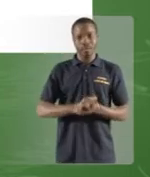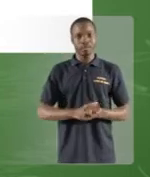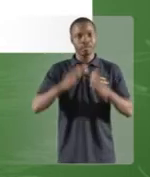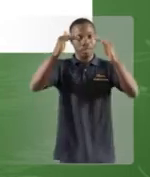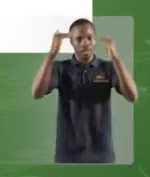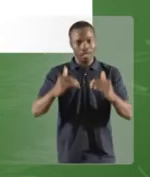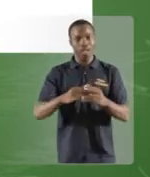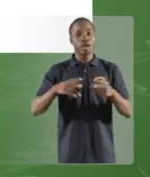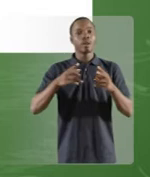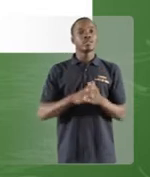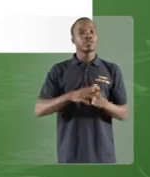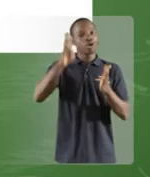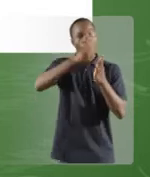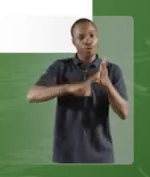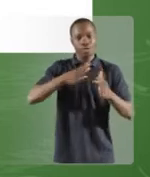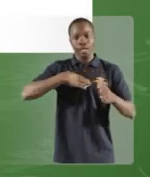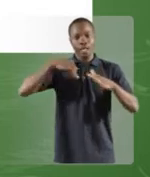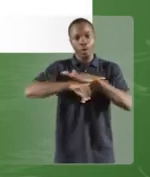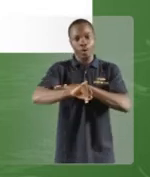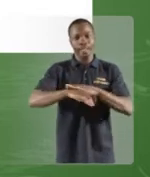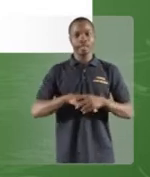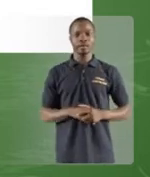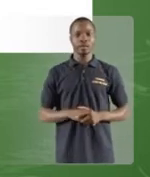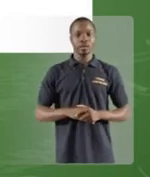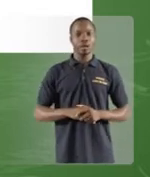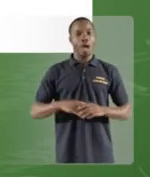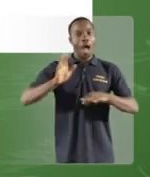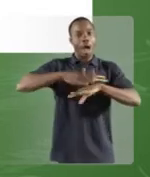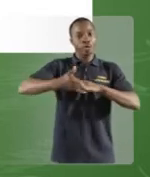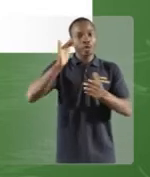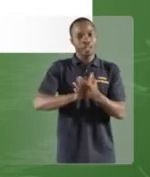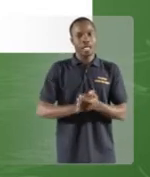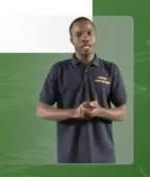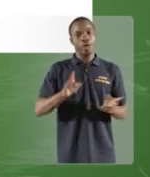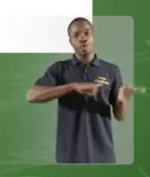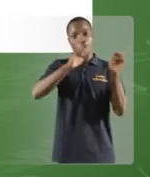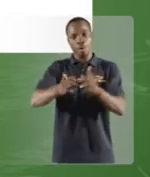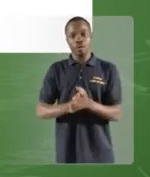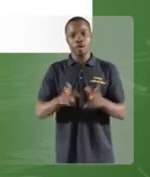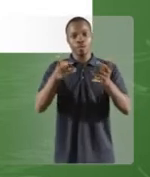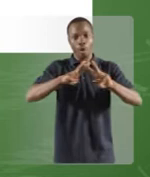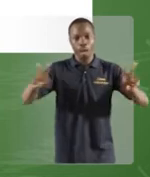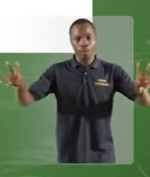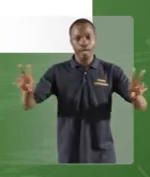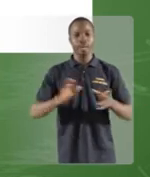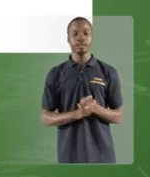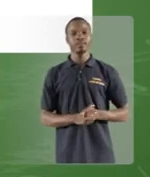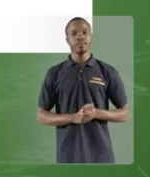then revision and leading. After that, we'll move on to vocabulary.